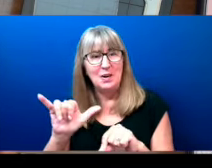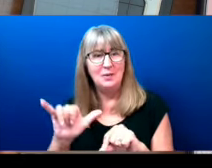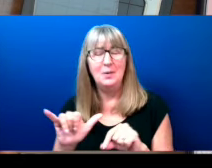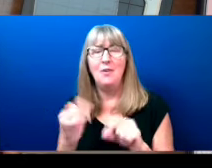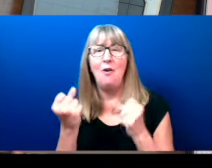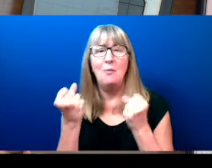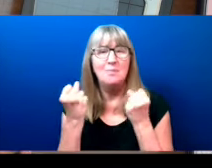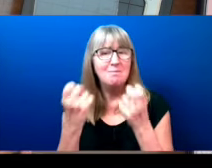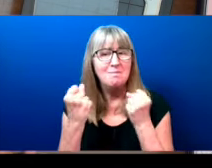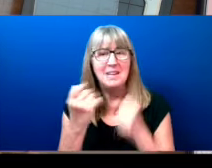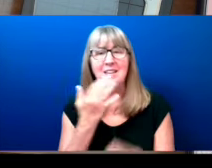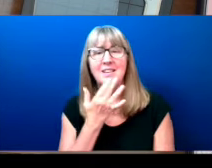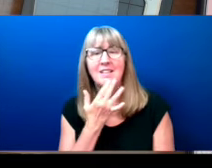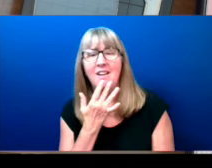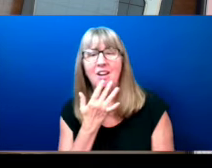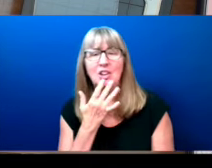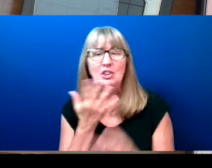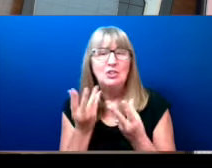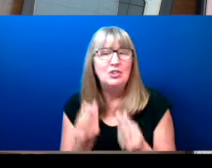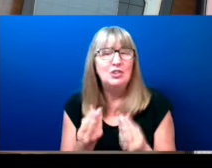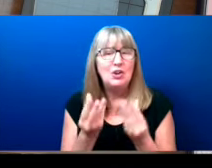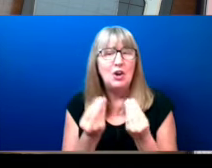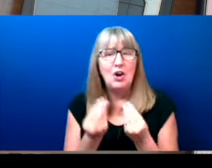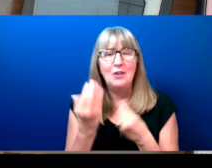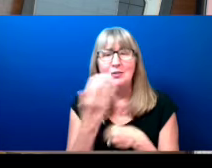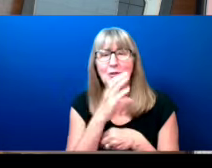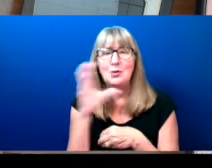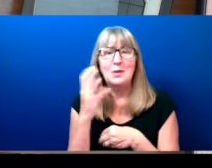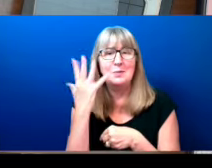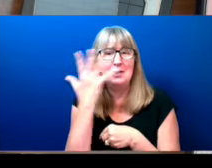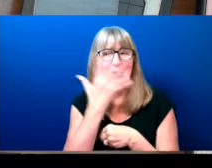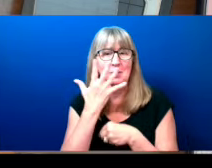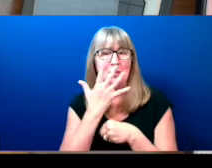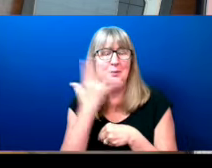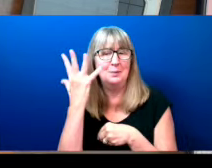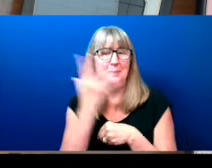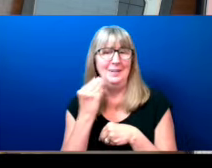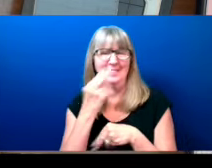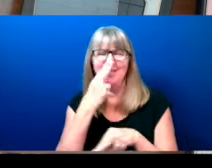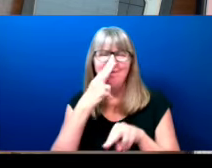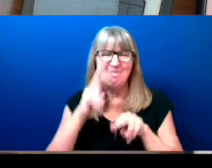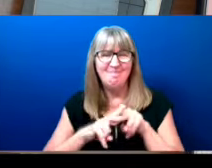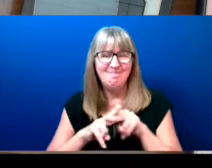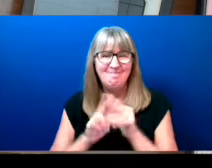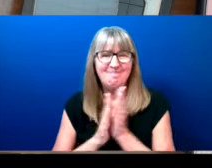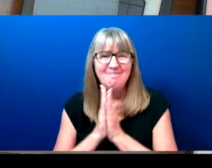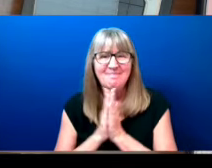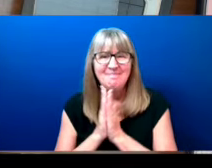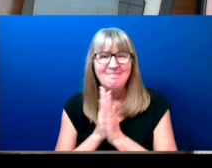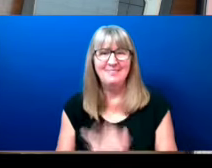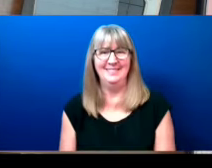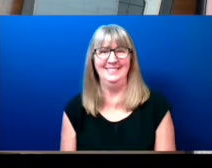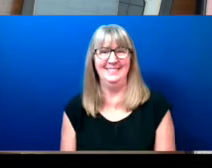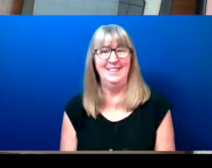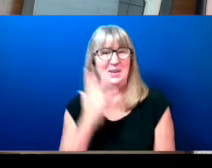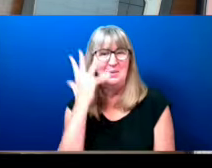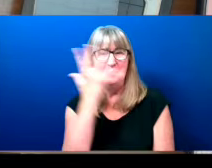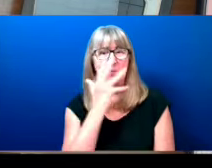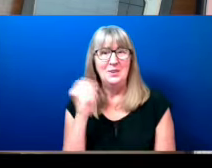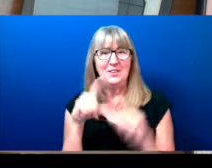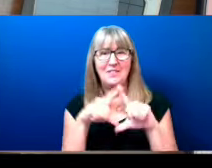it looks like joy, doesn't it, with all the soft colors and the pretty Christmas look. So much